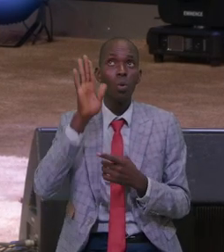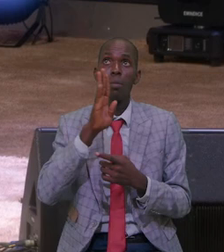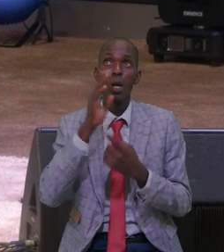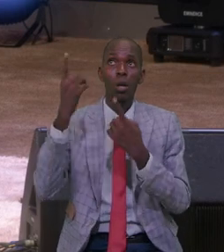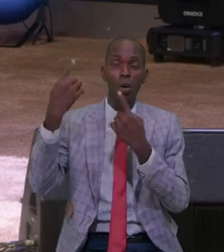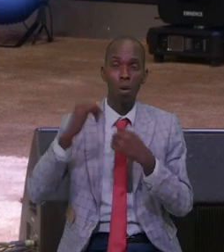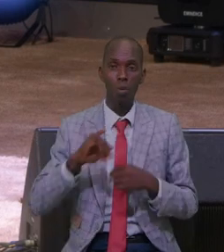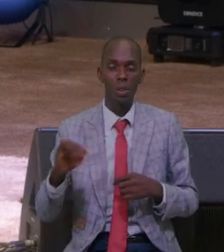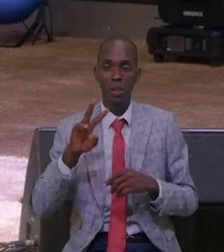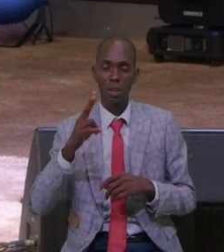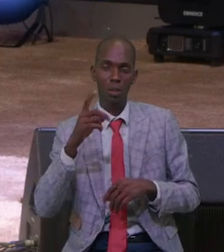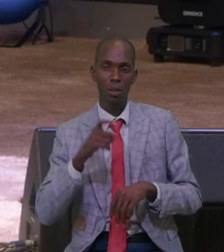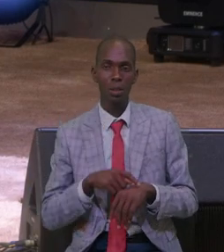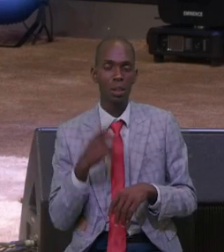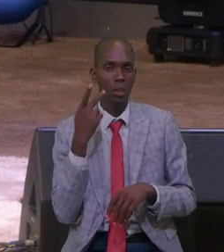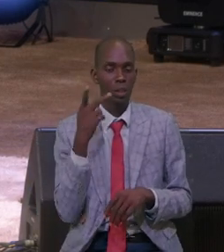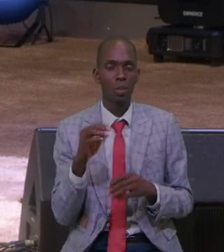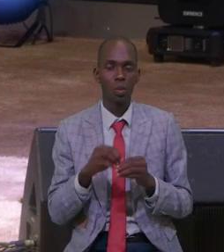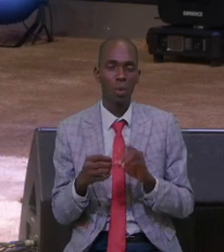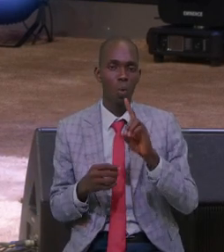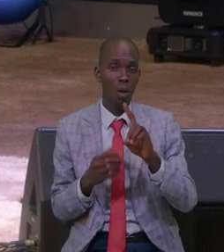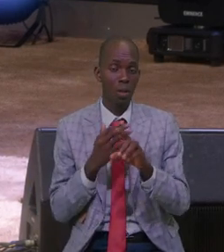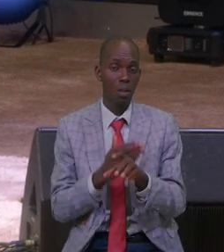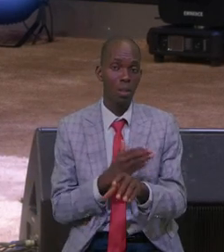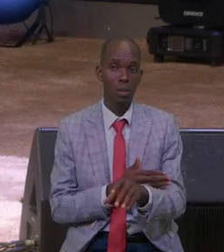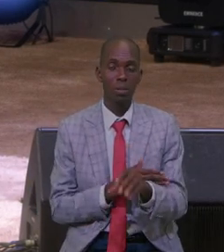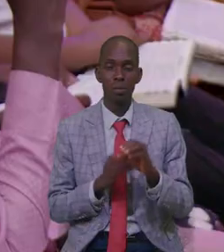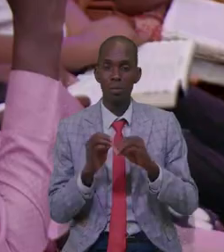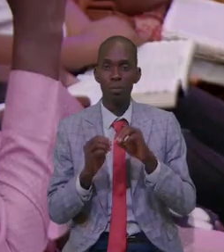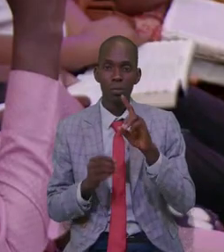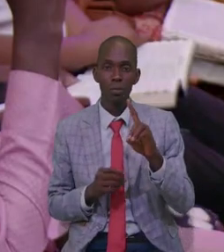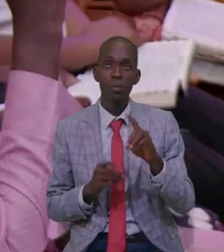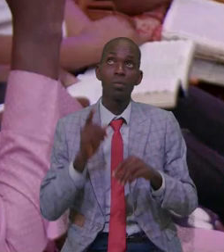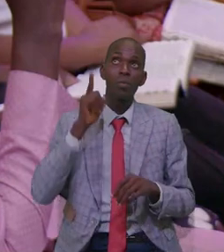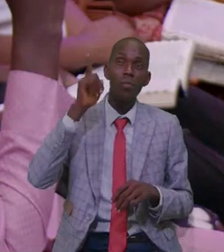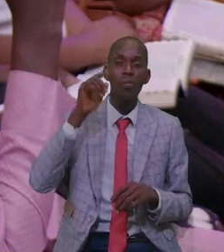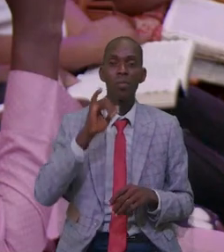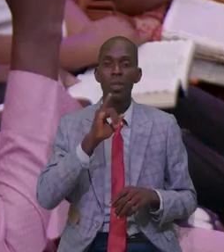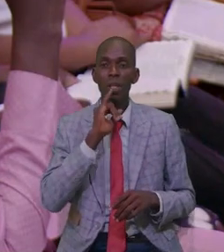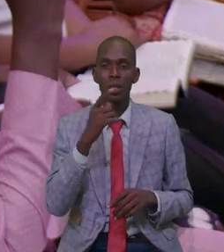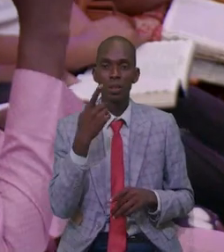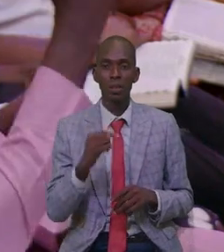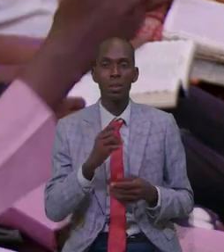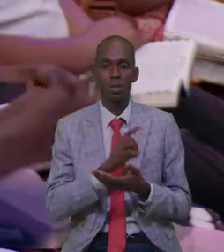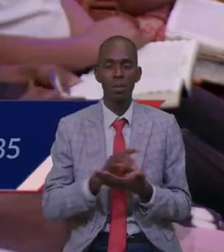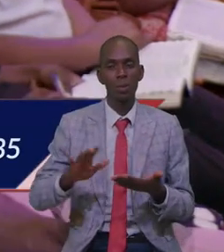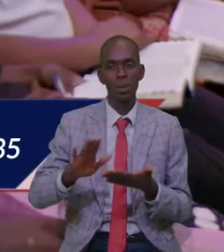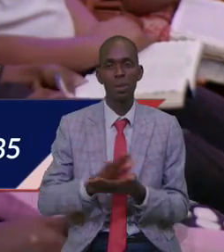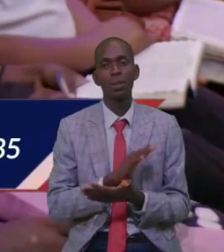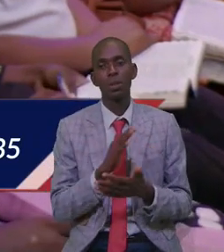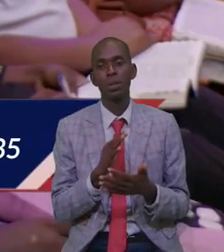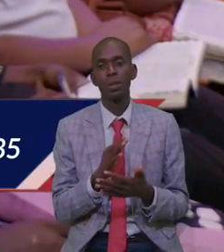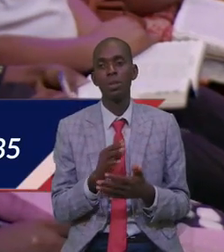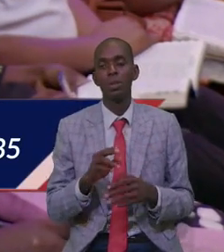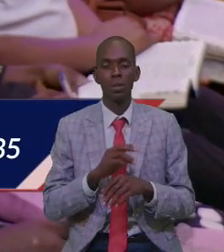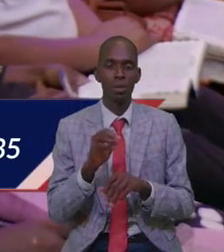coming the second time. Look at number one here. Number one, he is the supernatural stone. We're